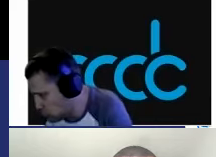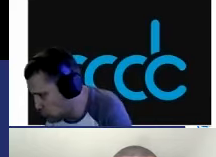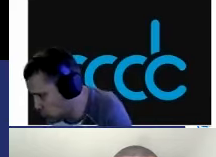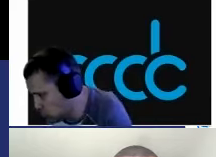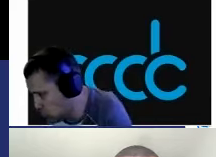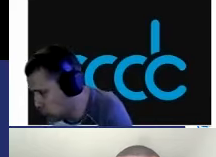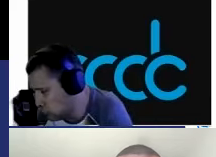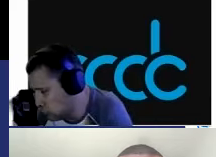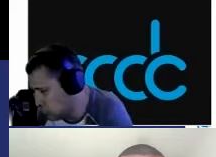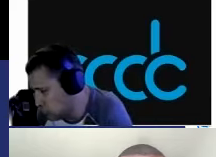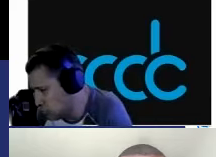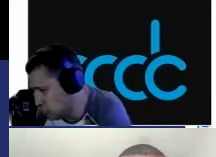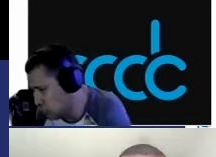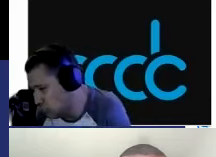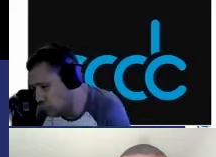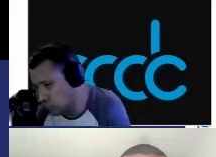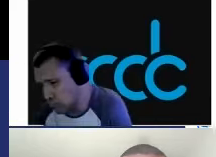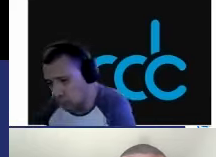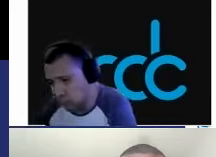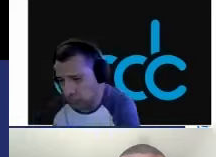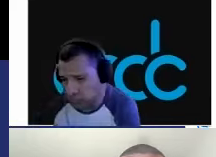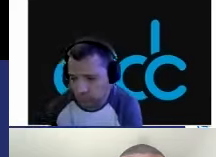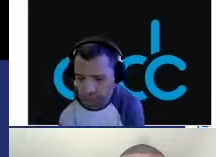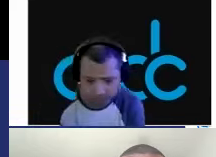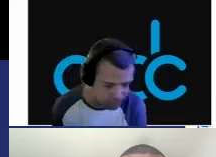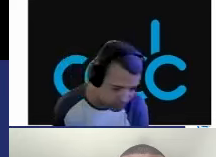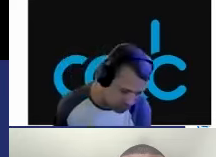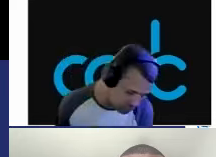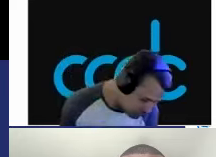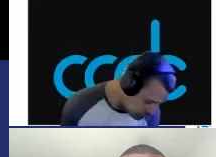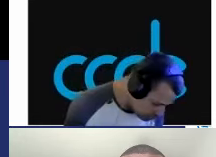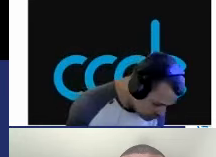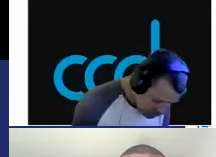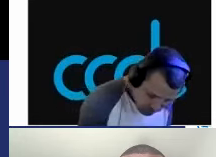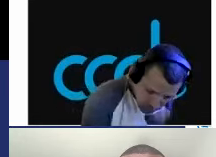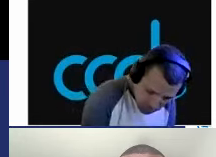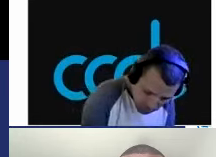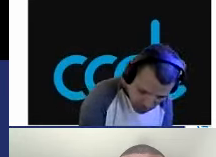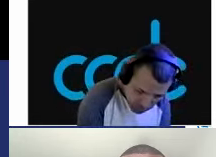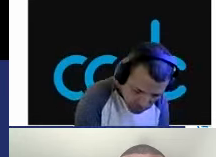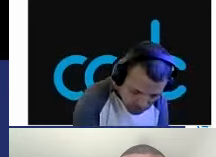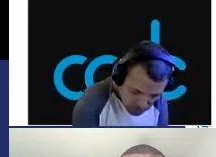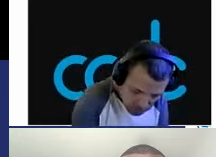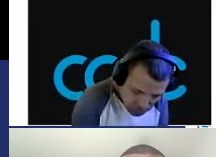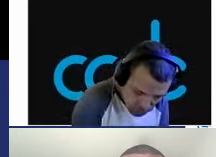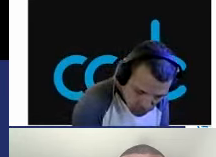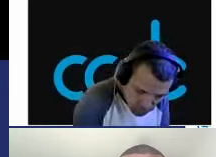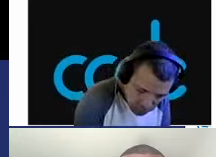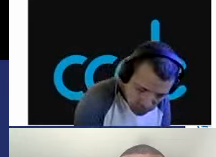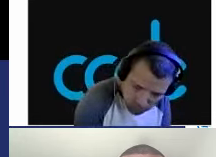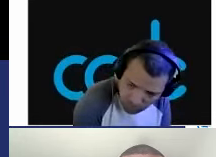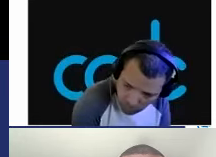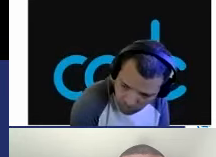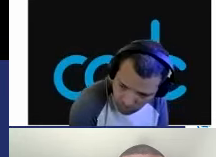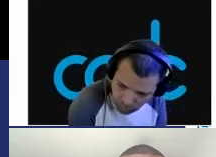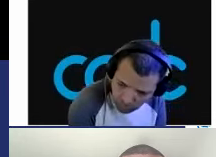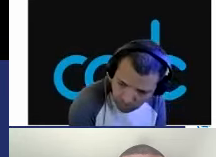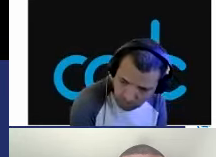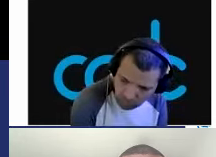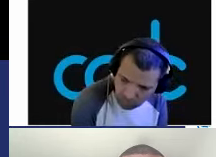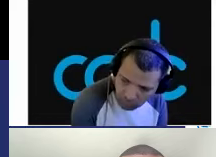out a flyer at the food bank and manually enter it, or have a touchpad while people are standing in line, you know, whatever works